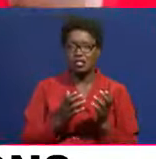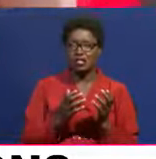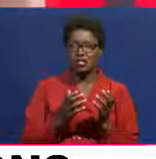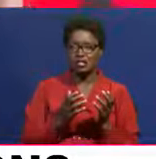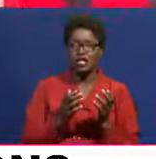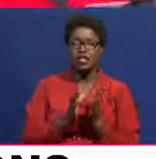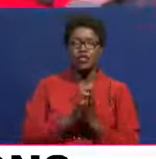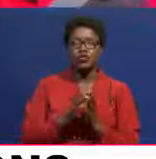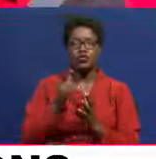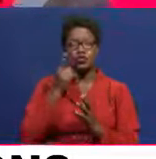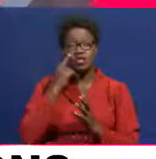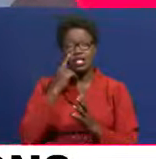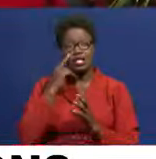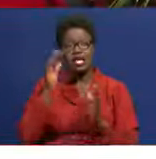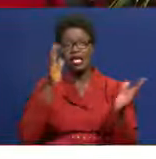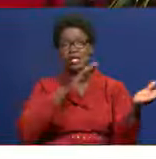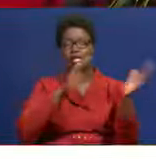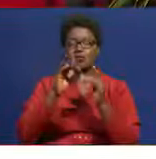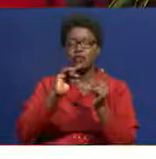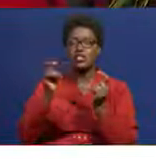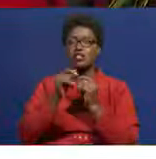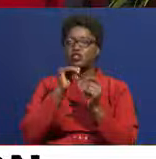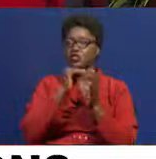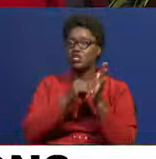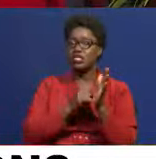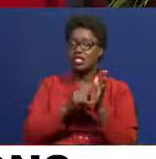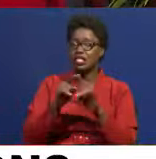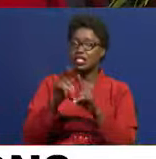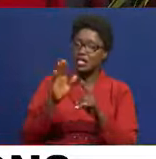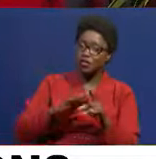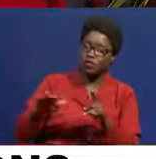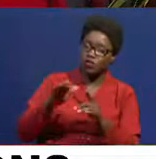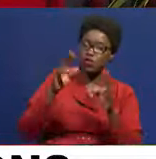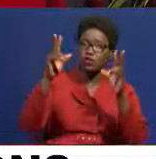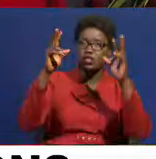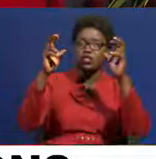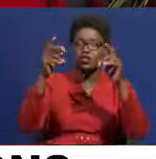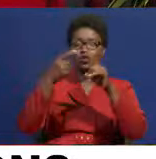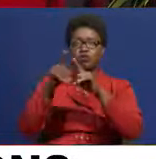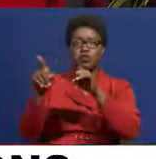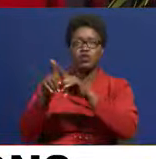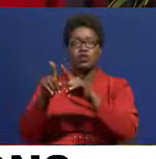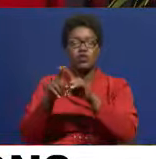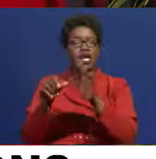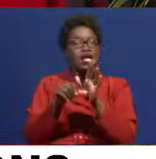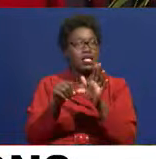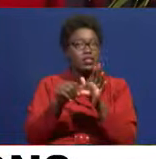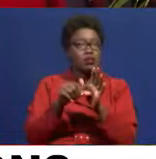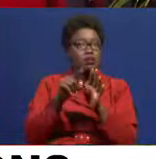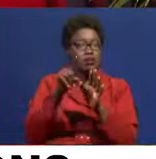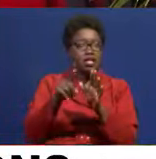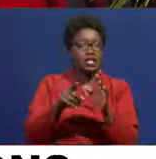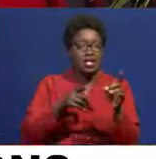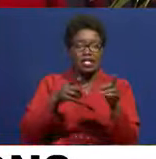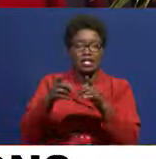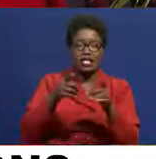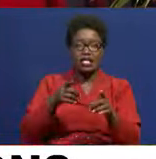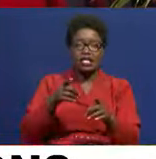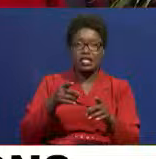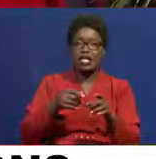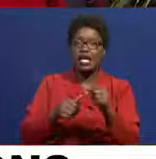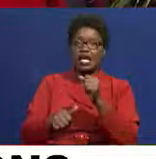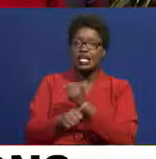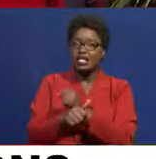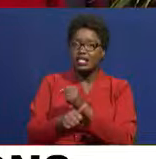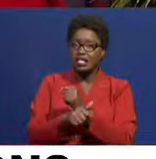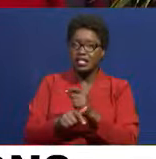must see climate change not just as an environmental issue, but as a crisis that directly threatens